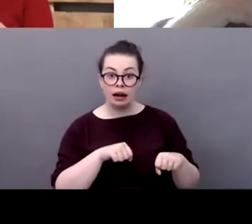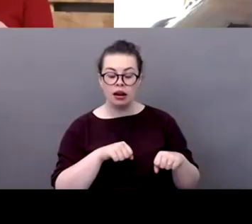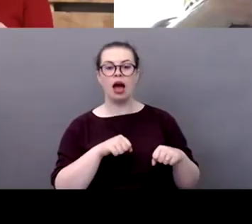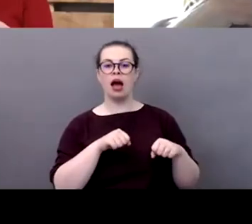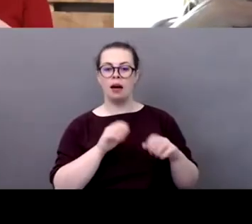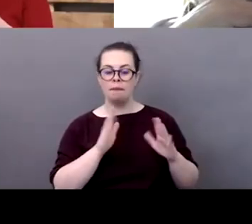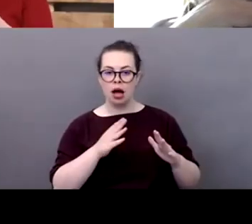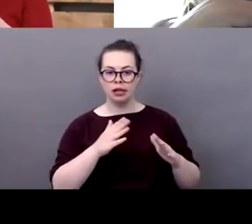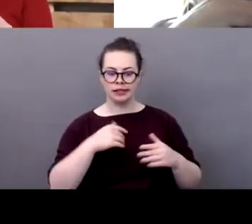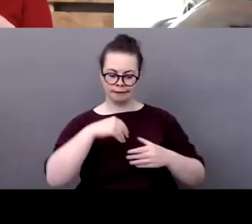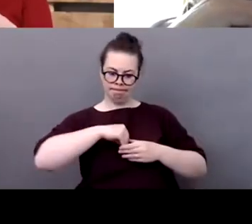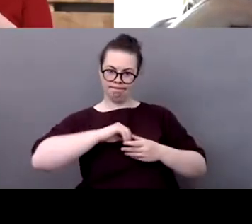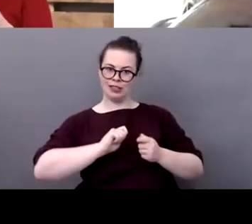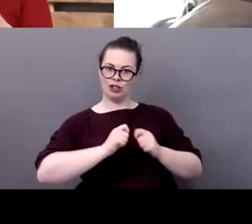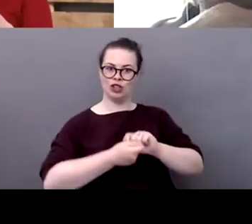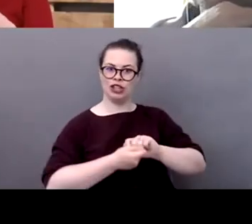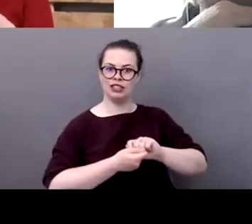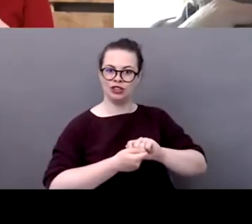which are no longer enough.